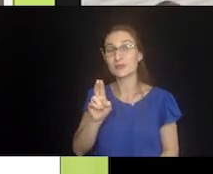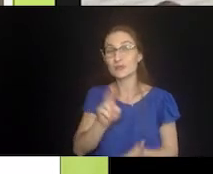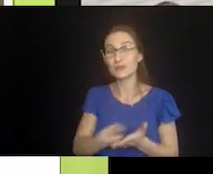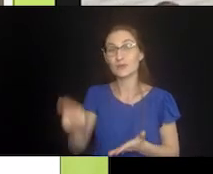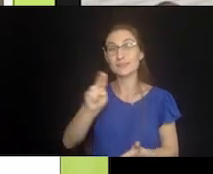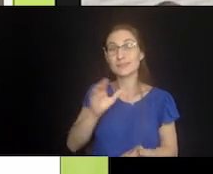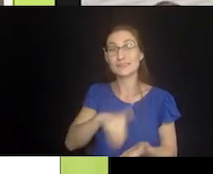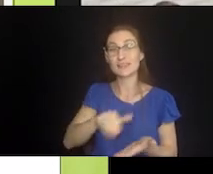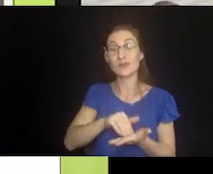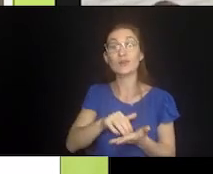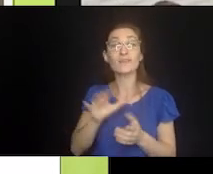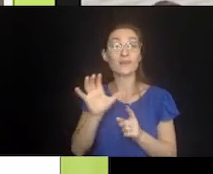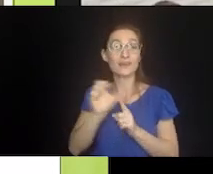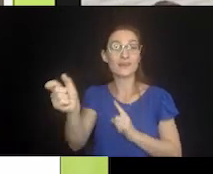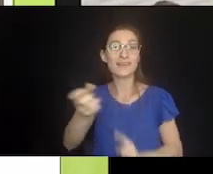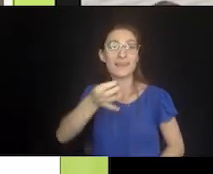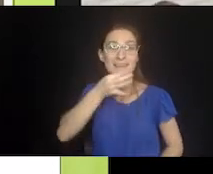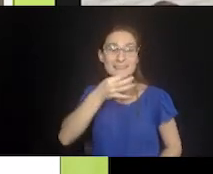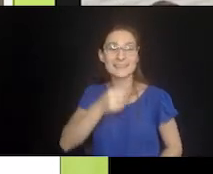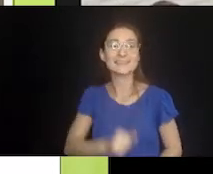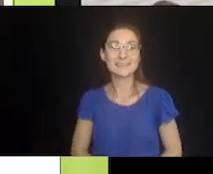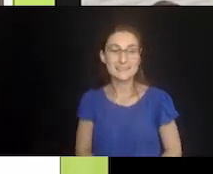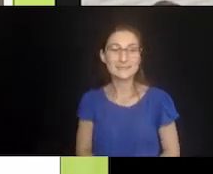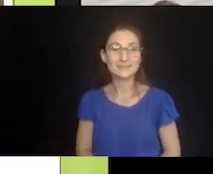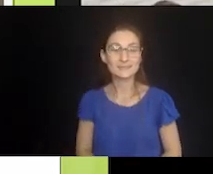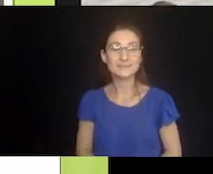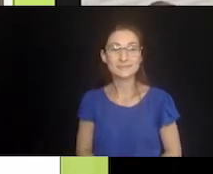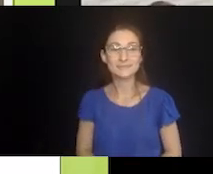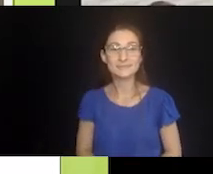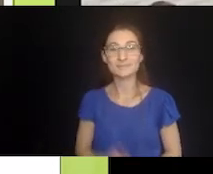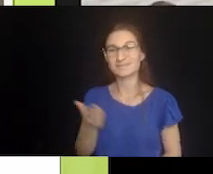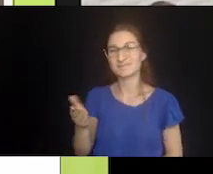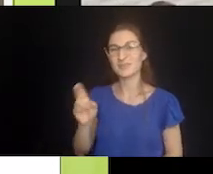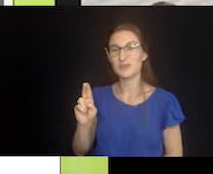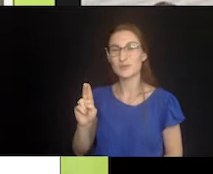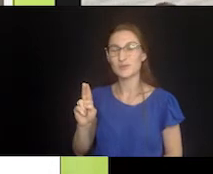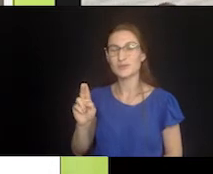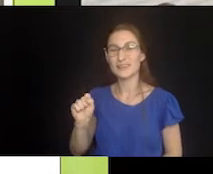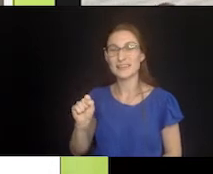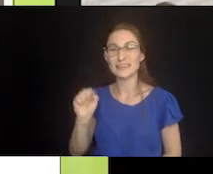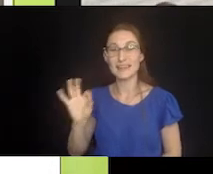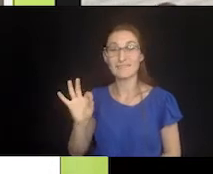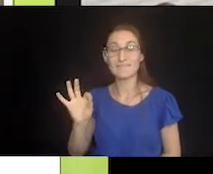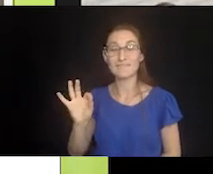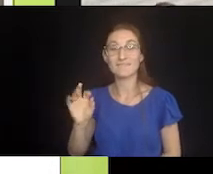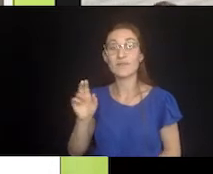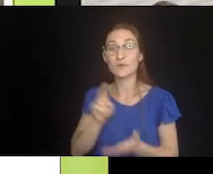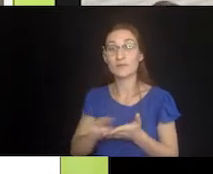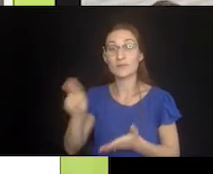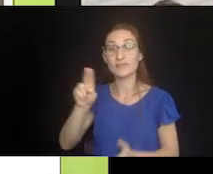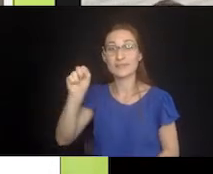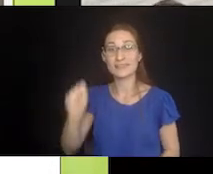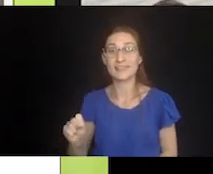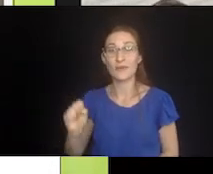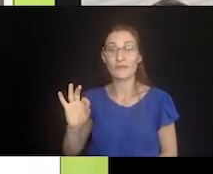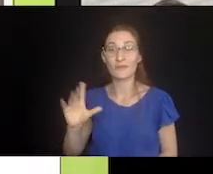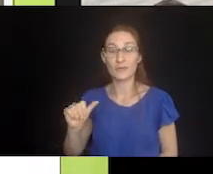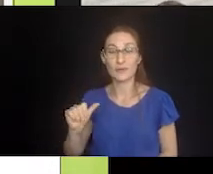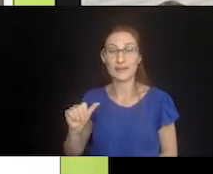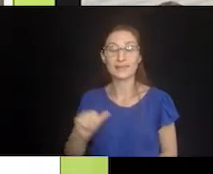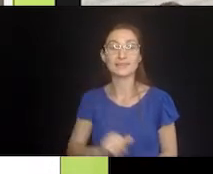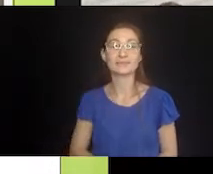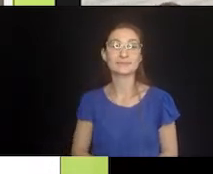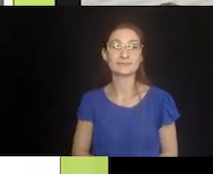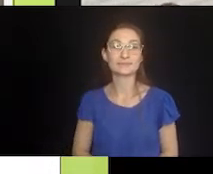Communities, which is the University Center of Excellence on Developmental Disability at the University of South